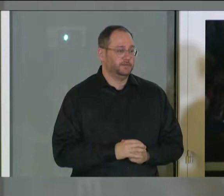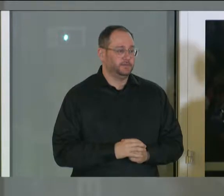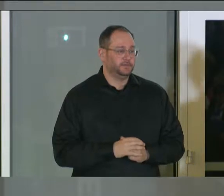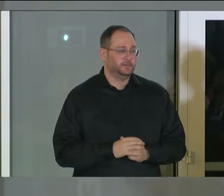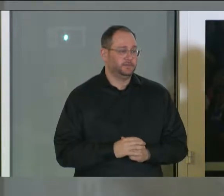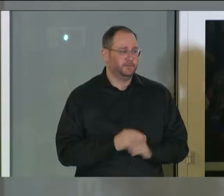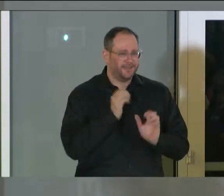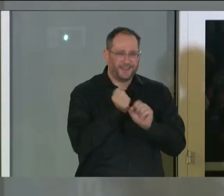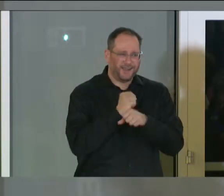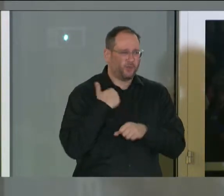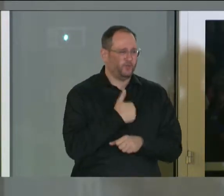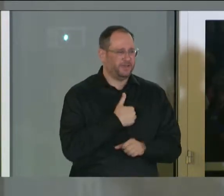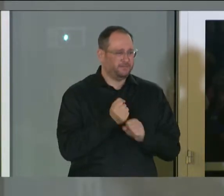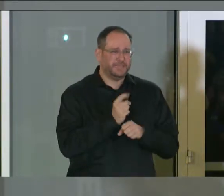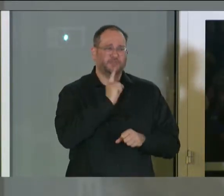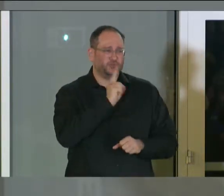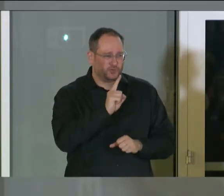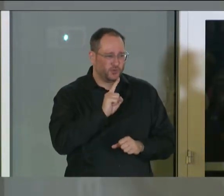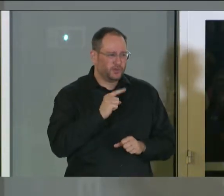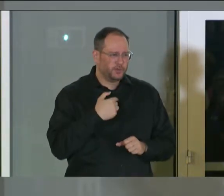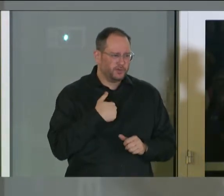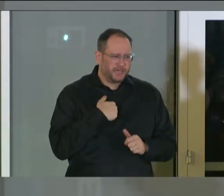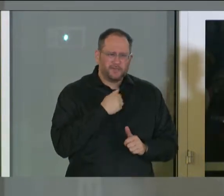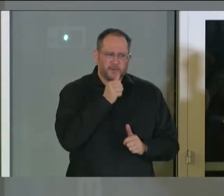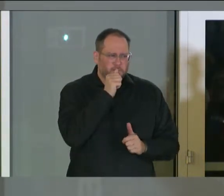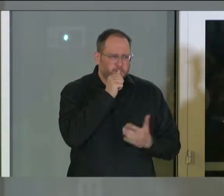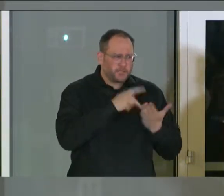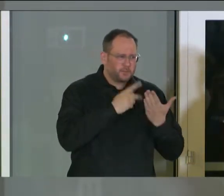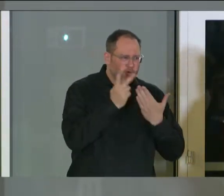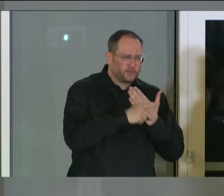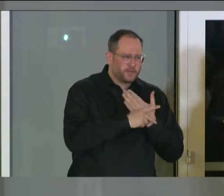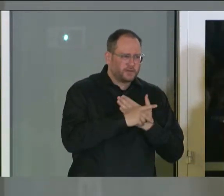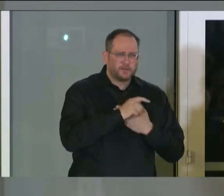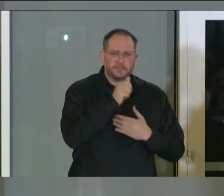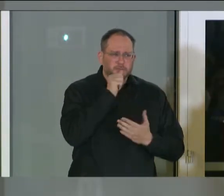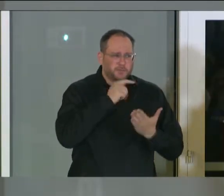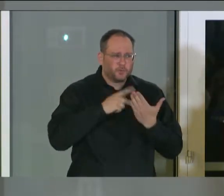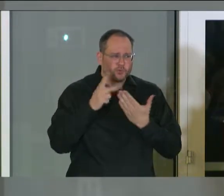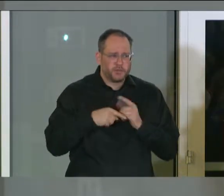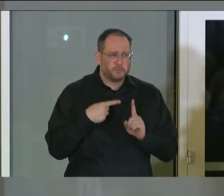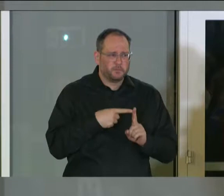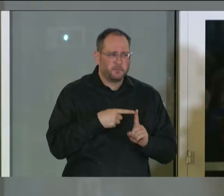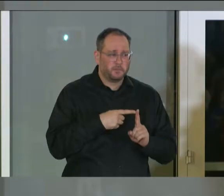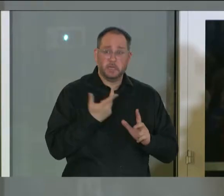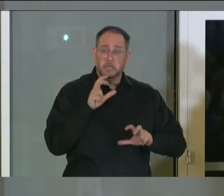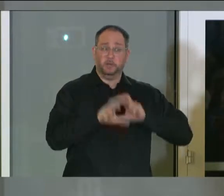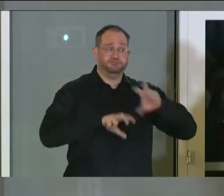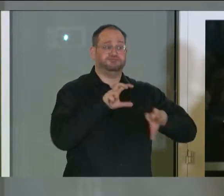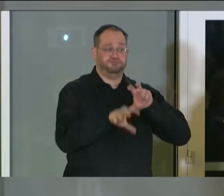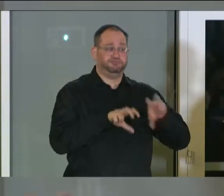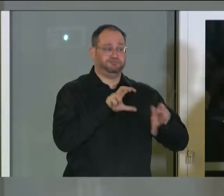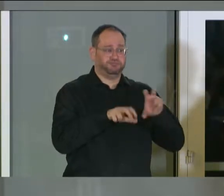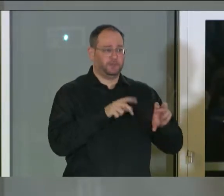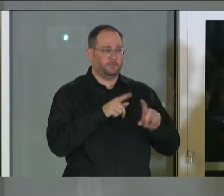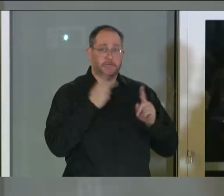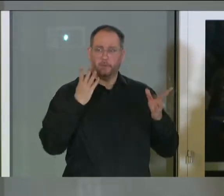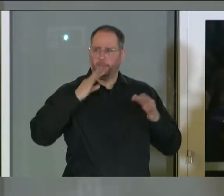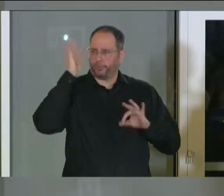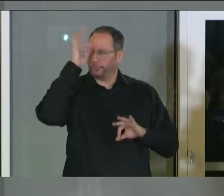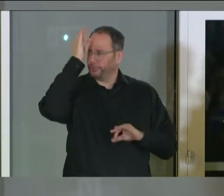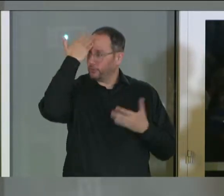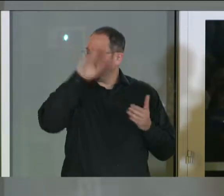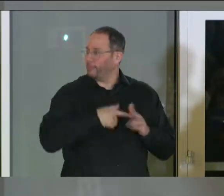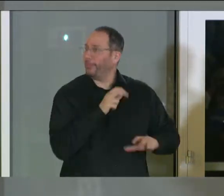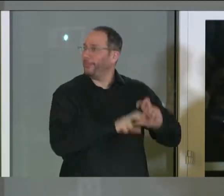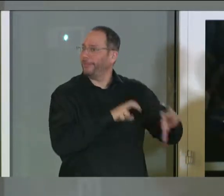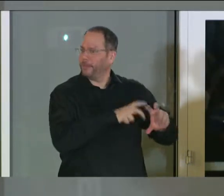secret programs in our city. You know about secret programs? It's the programs that we pay a lot of money for and nobody knows about. And so